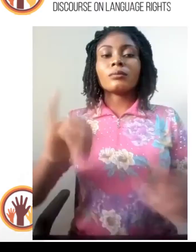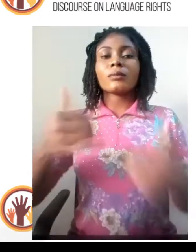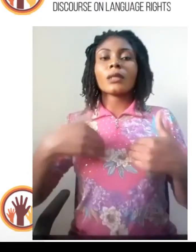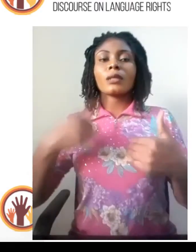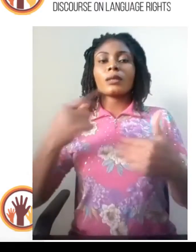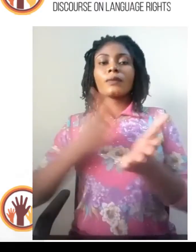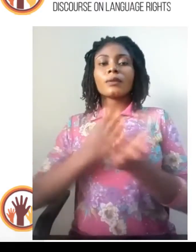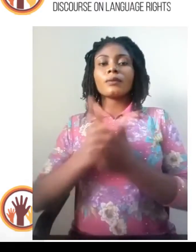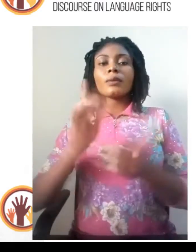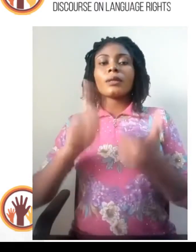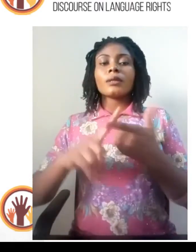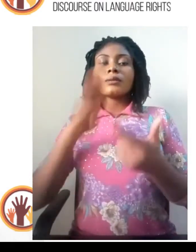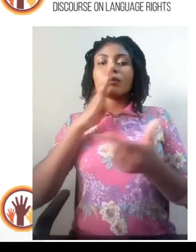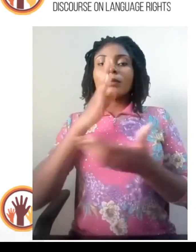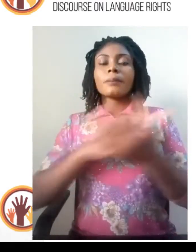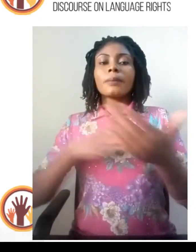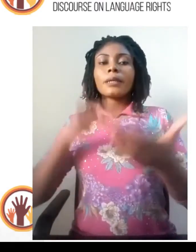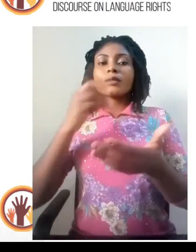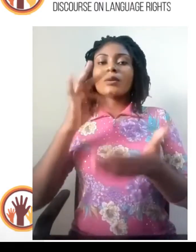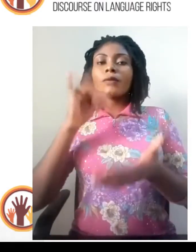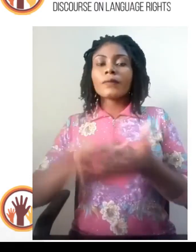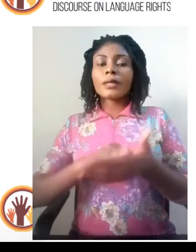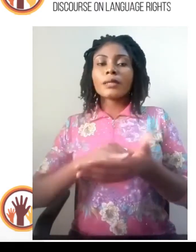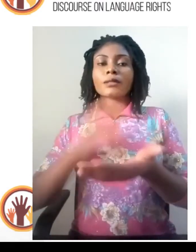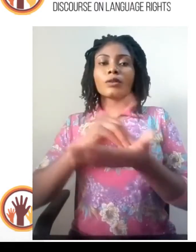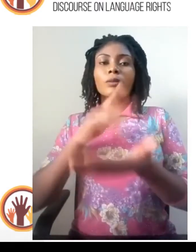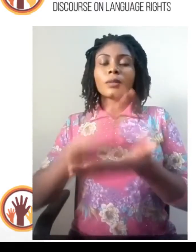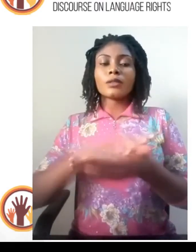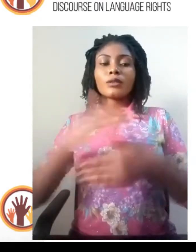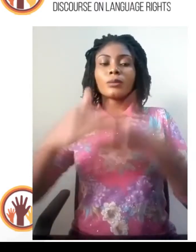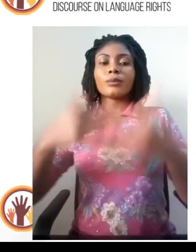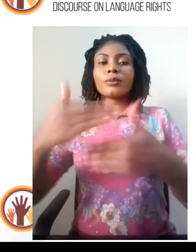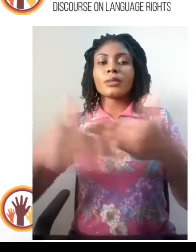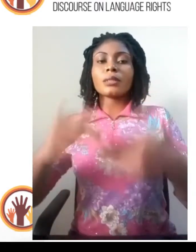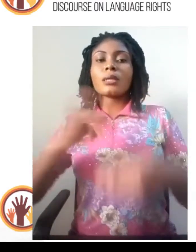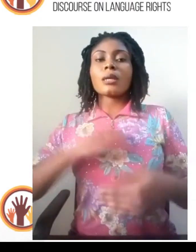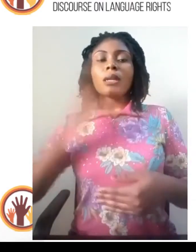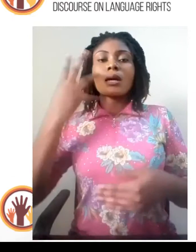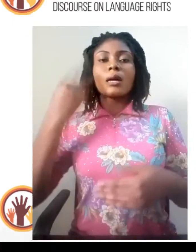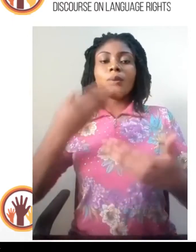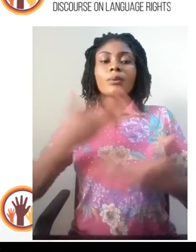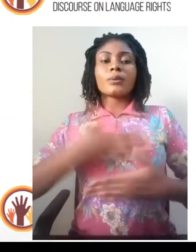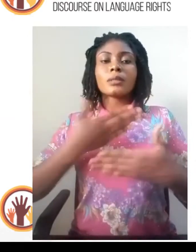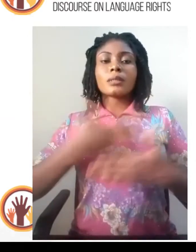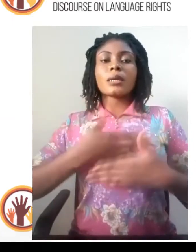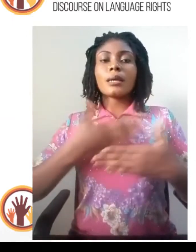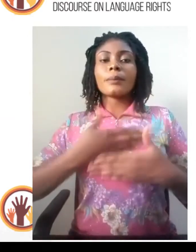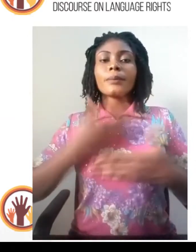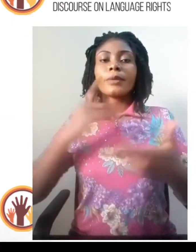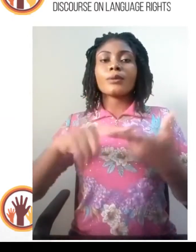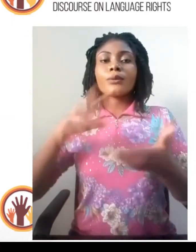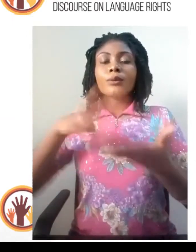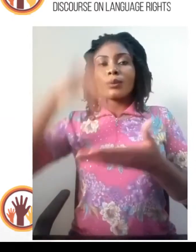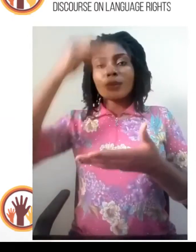part of that documentation process. And I was glad to learn how they